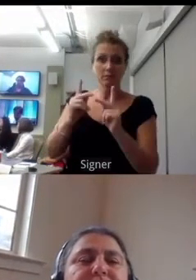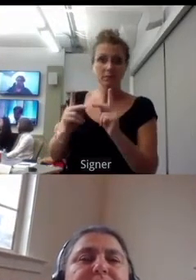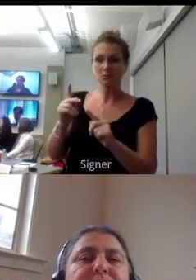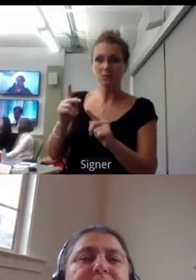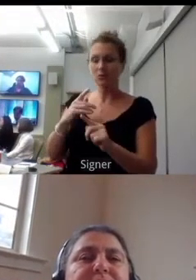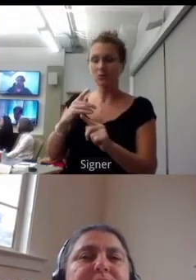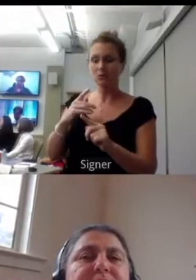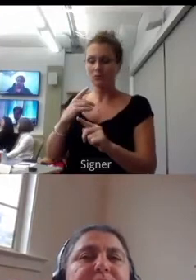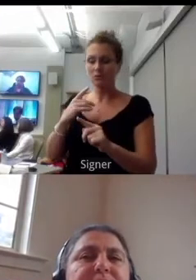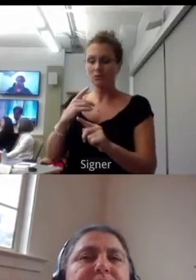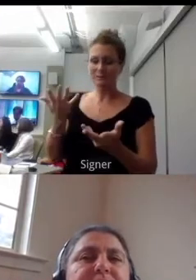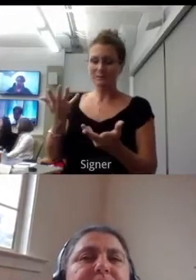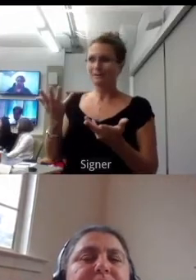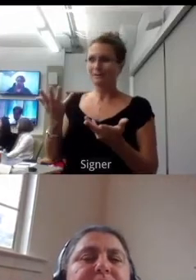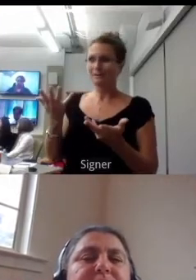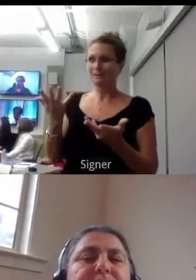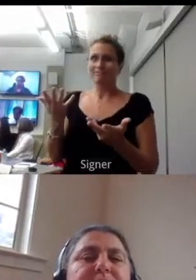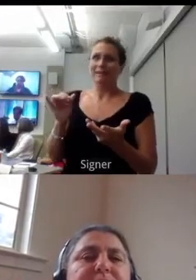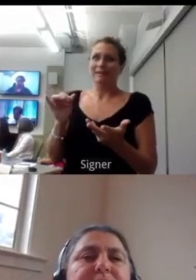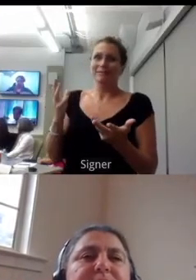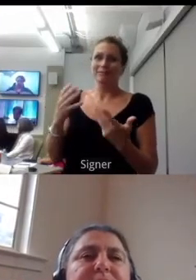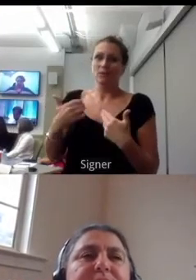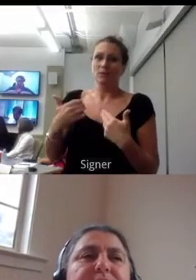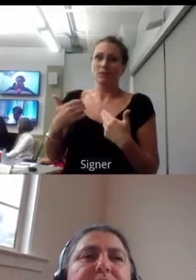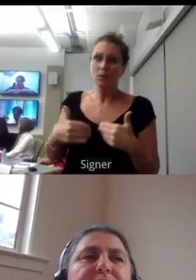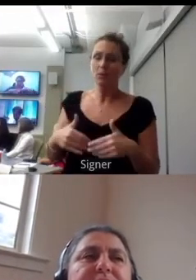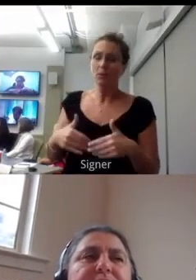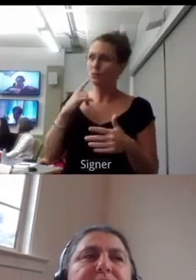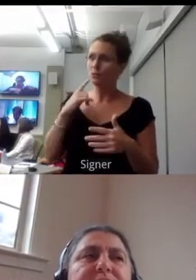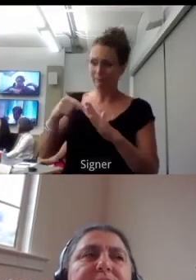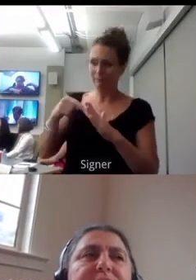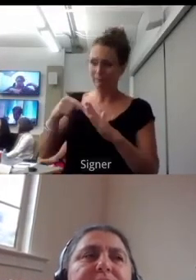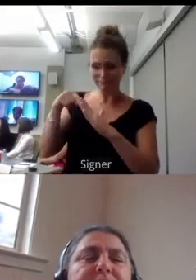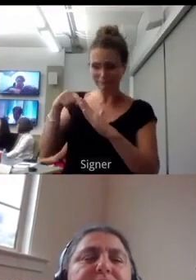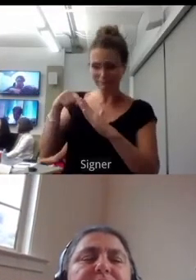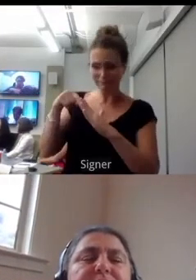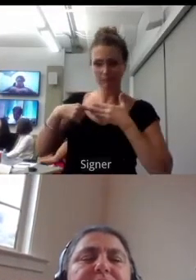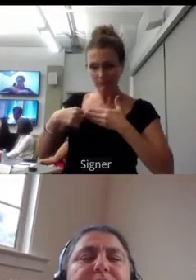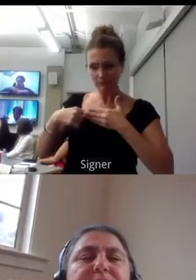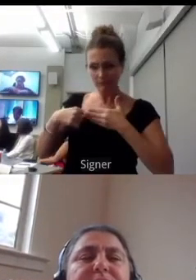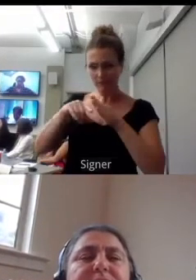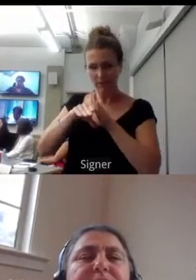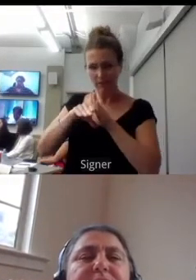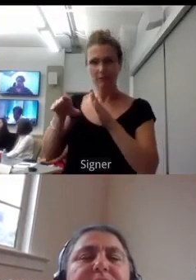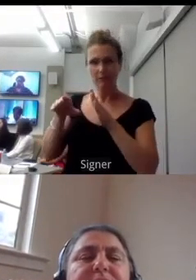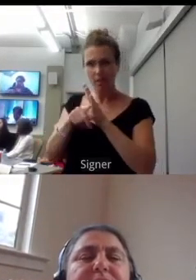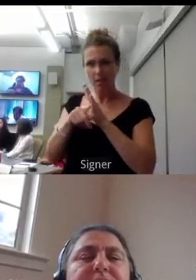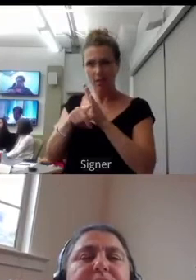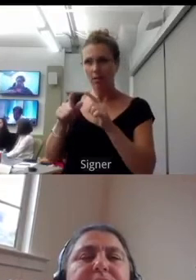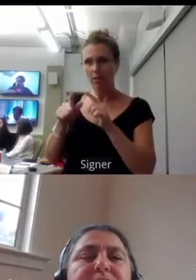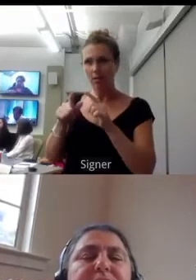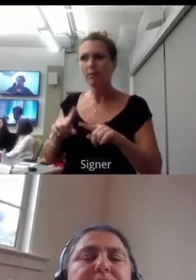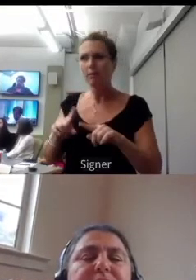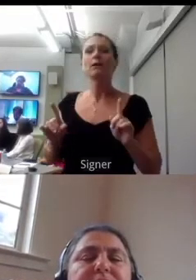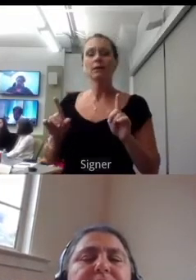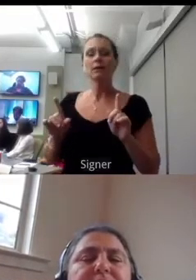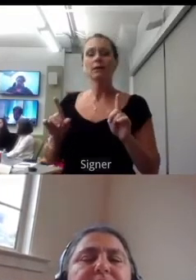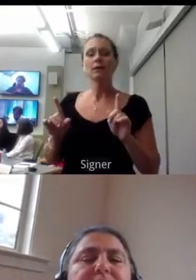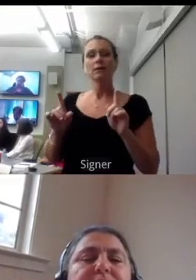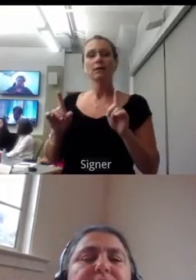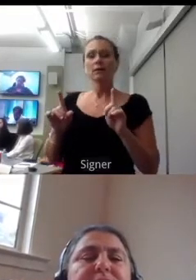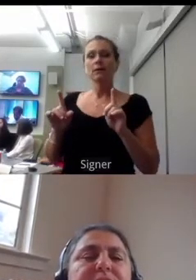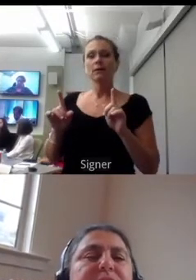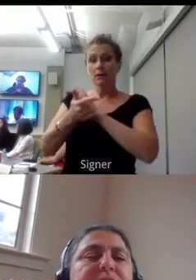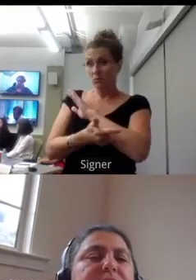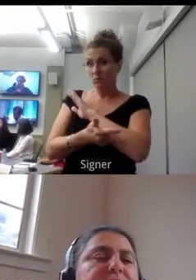heavy water, but it underlines that as great as legislation can be and as great as human rights